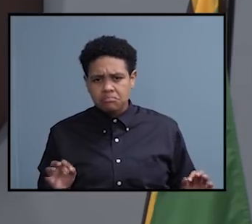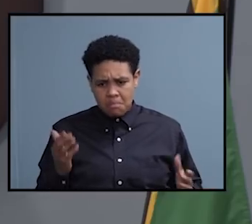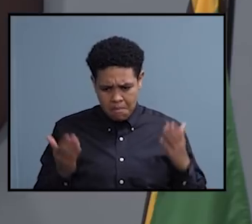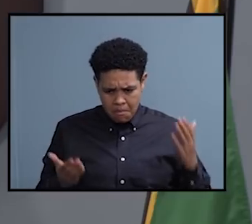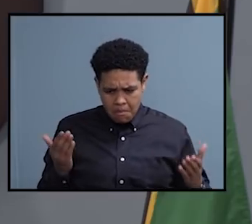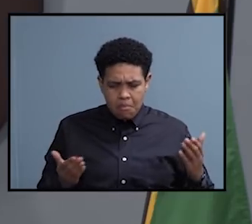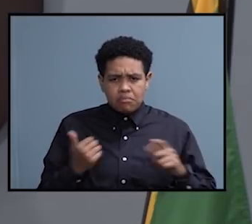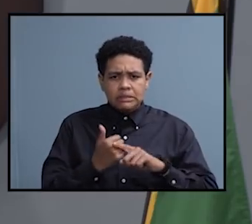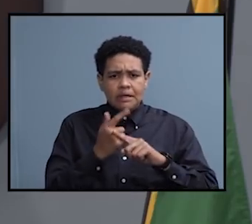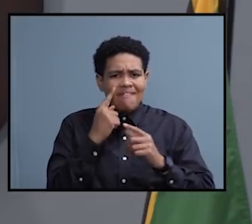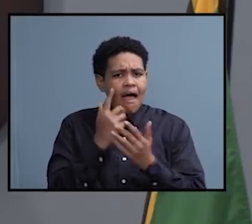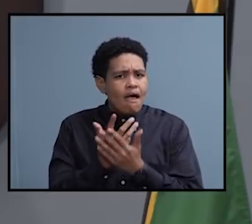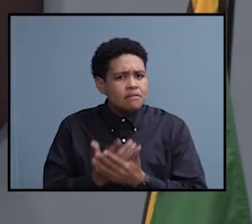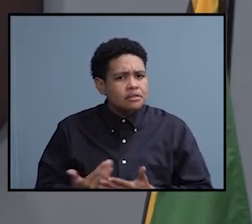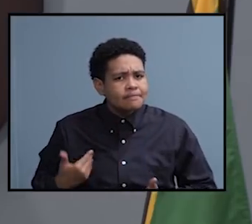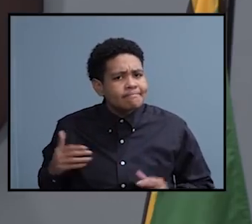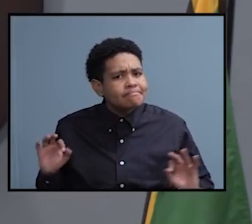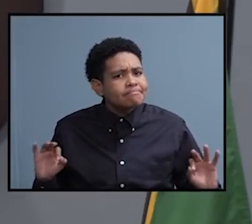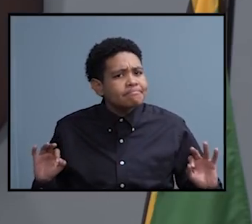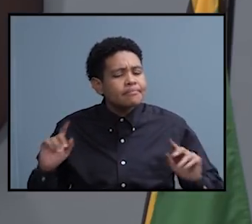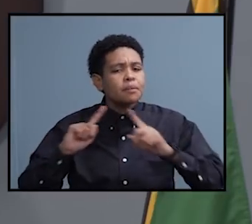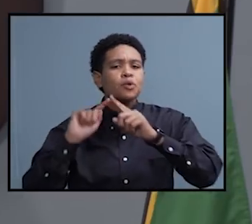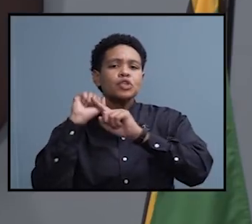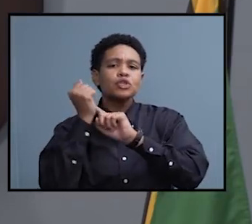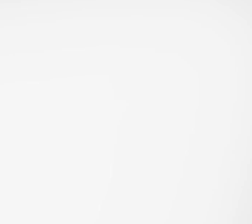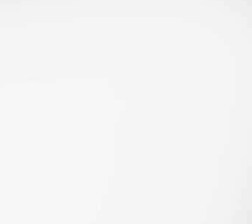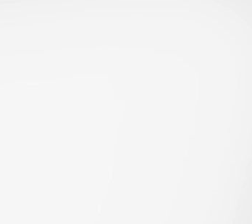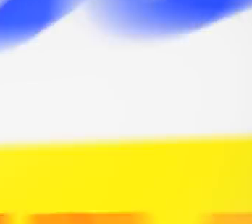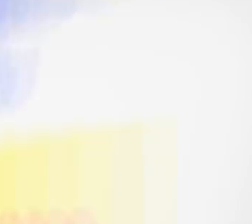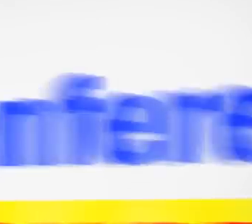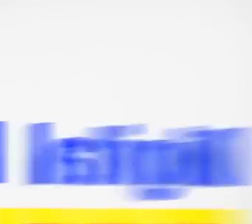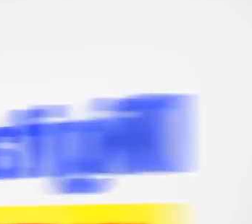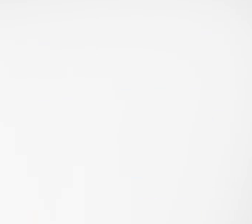evidence-based, and situationally appropriate.